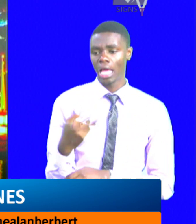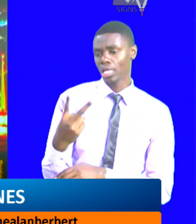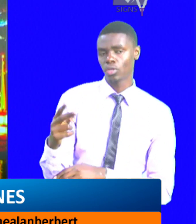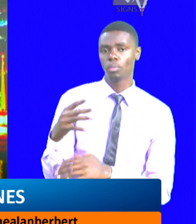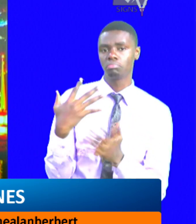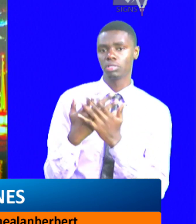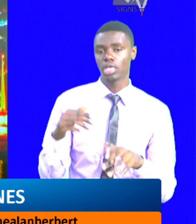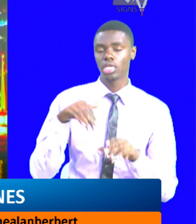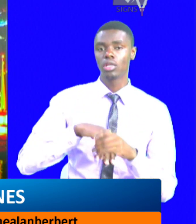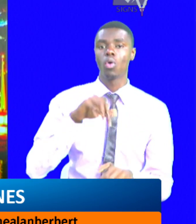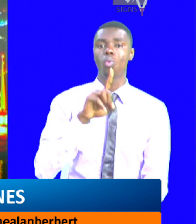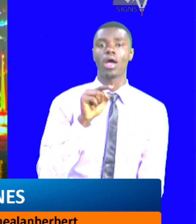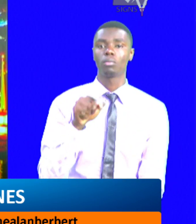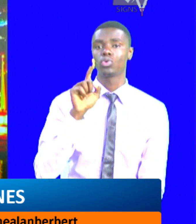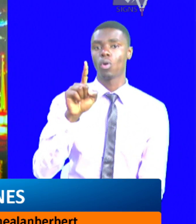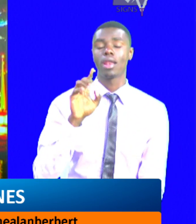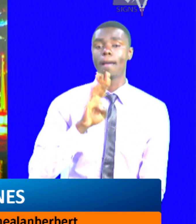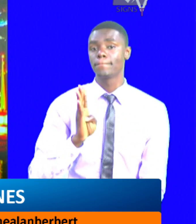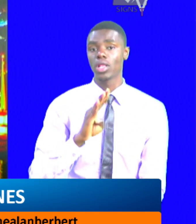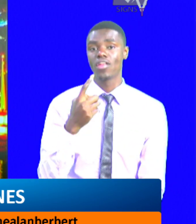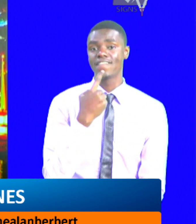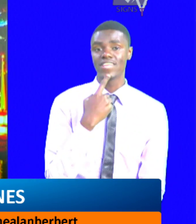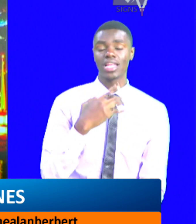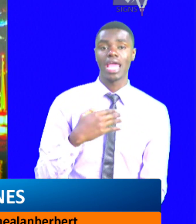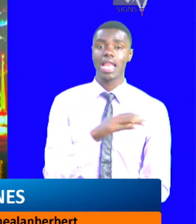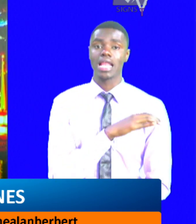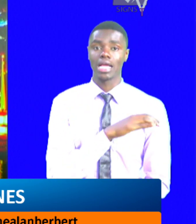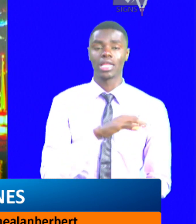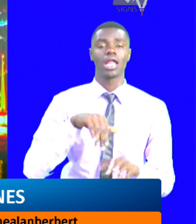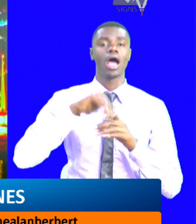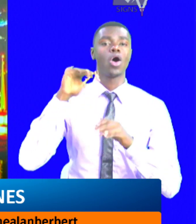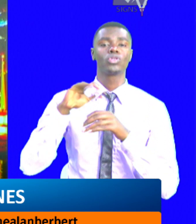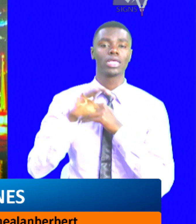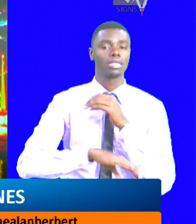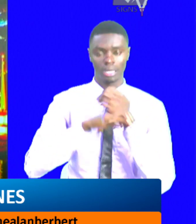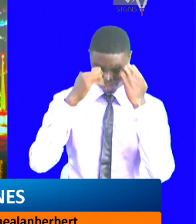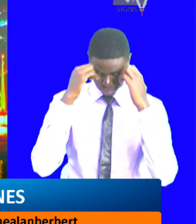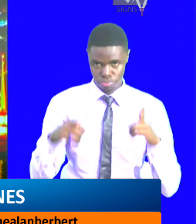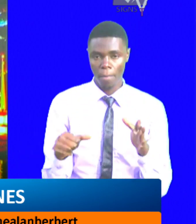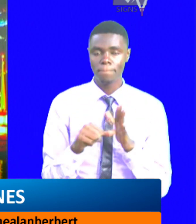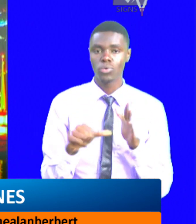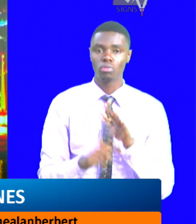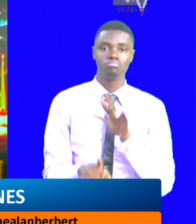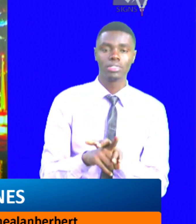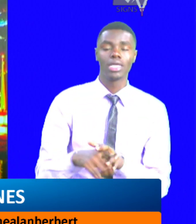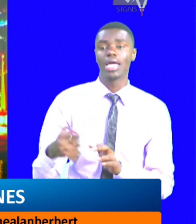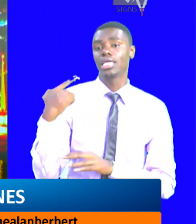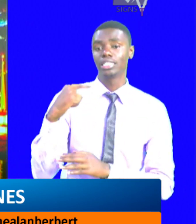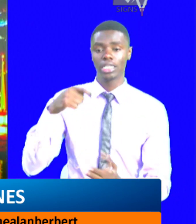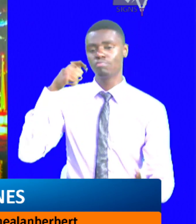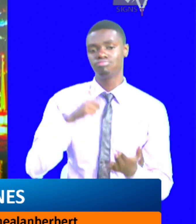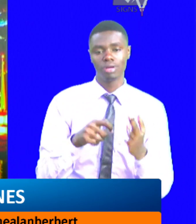the 1.1 billion shilling Finland and Canada overseas education scandal were yesterday charged with a conspiracy